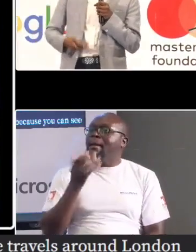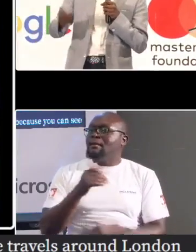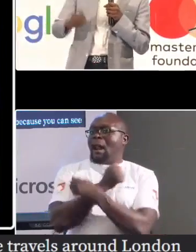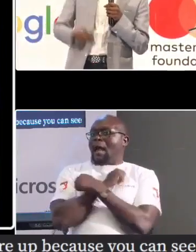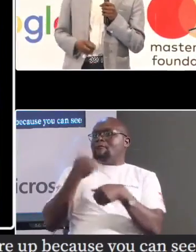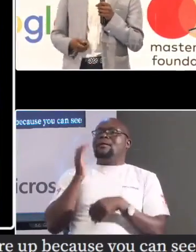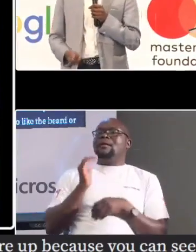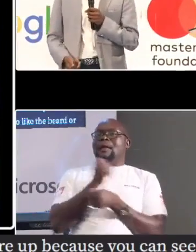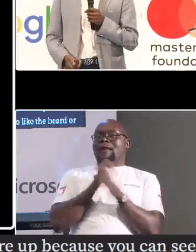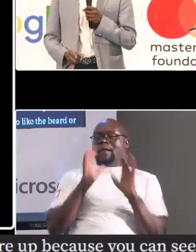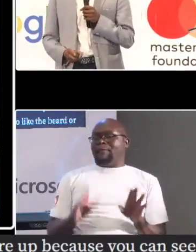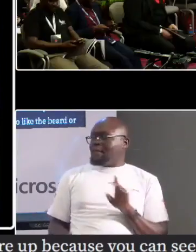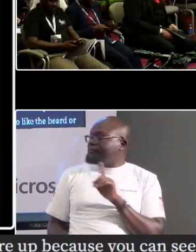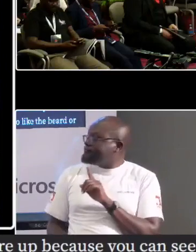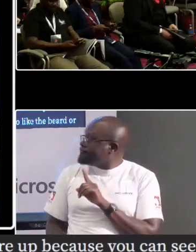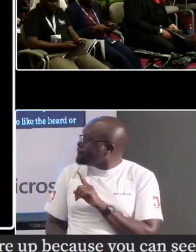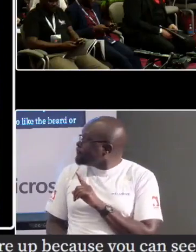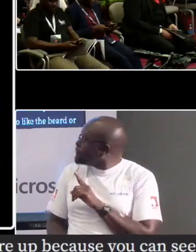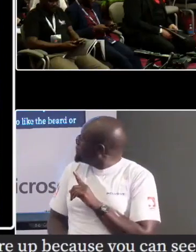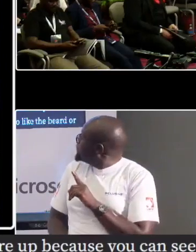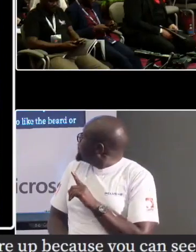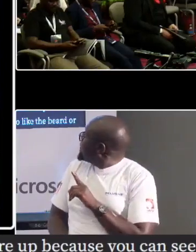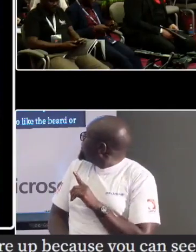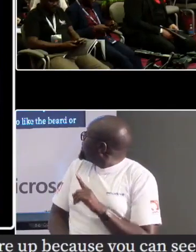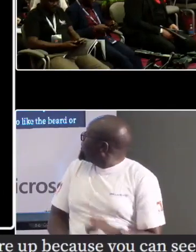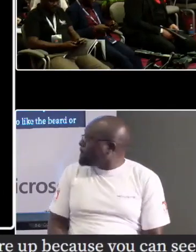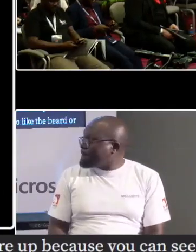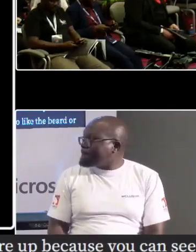at that.